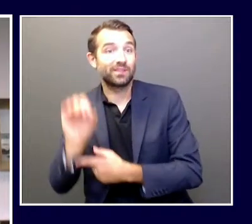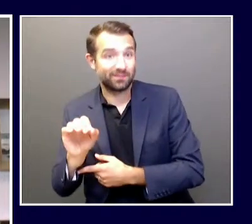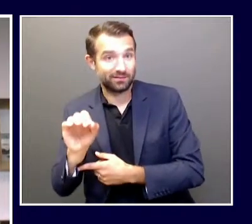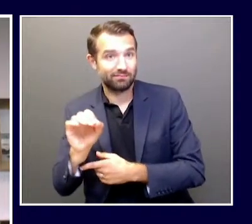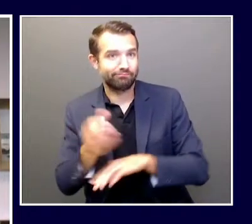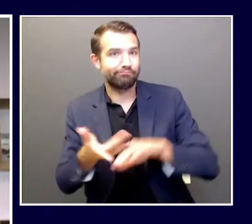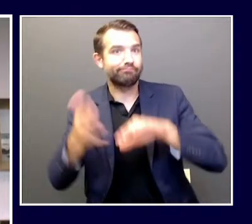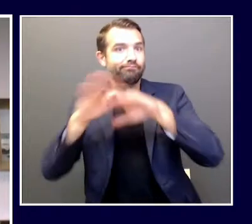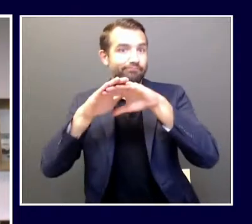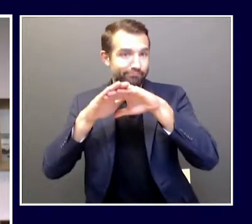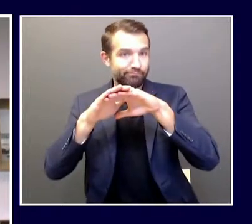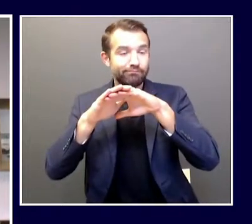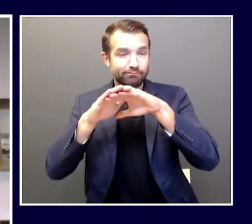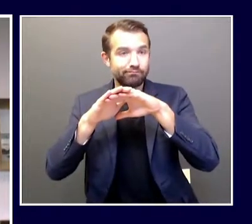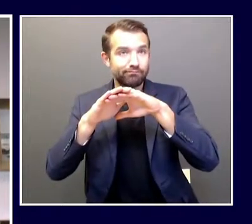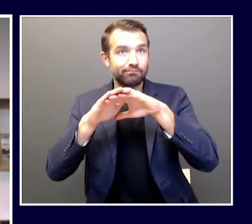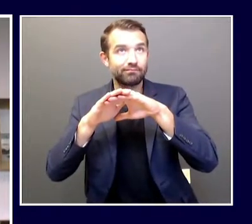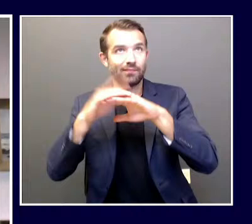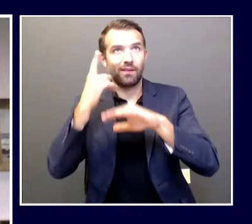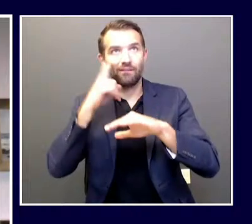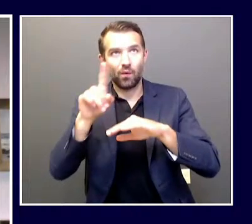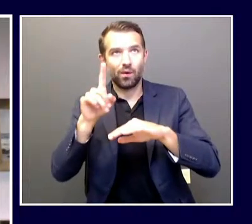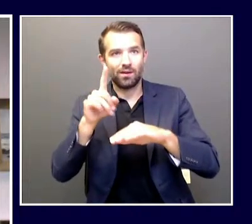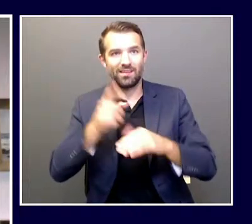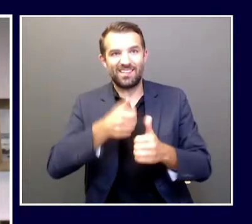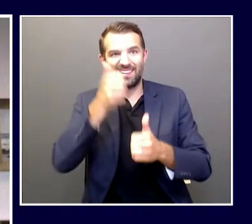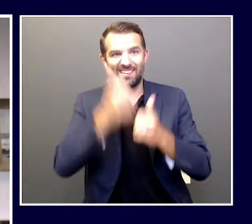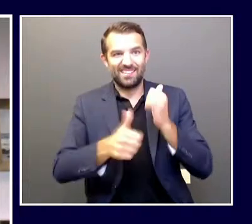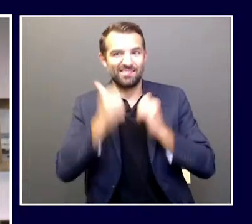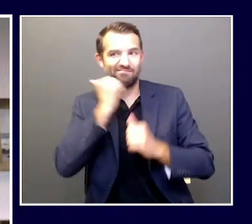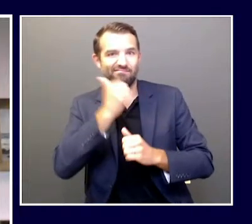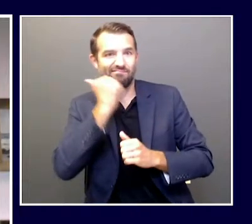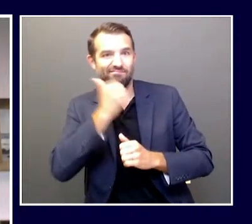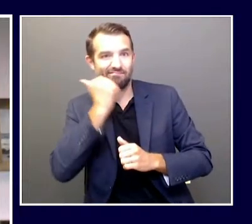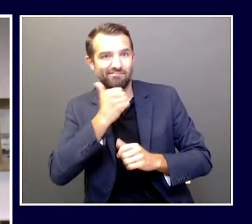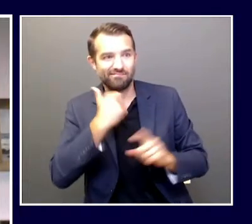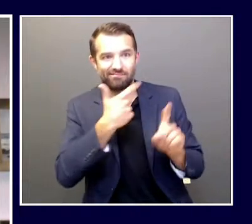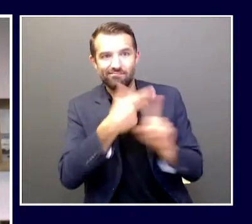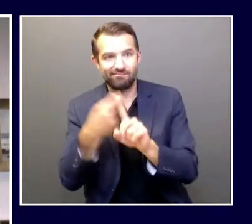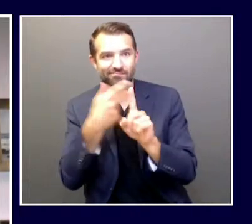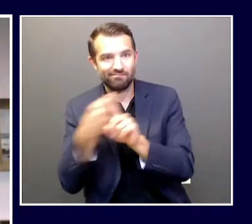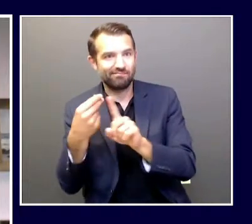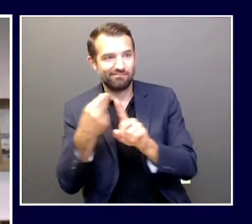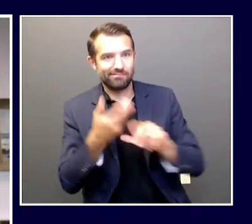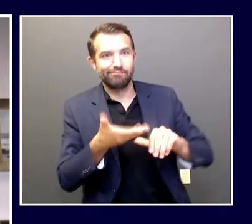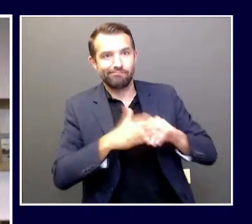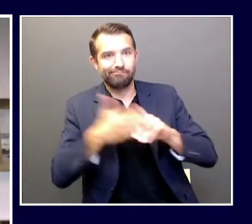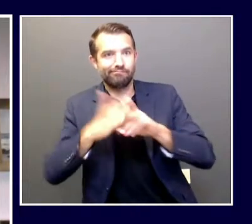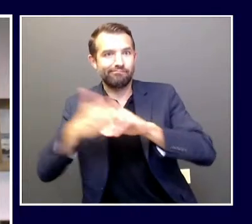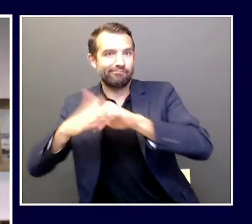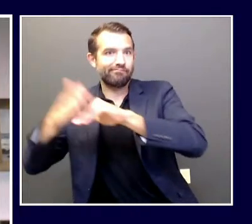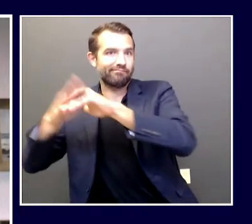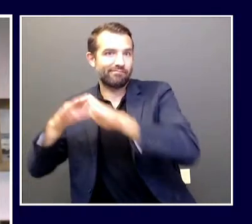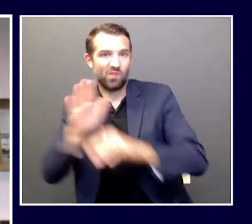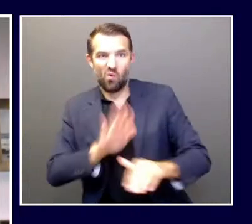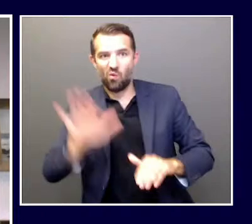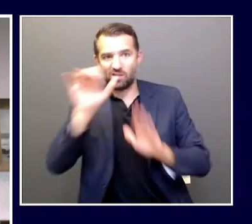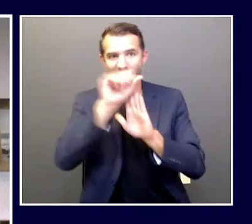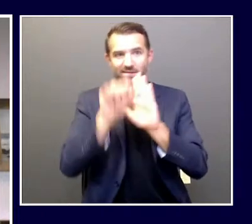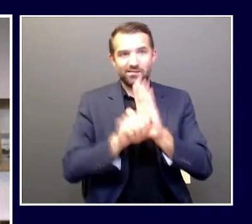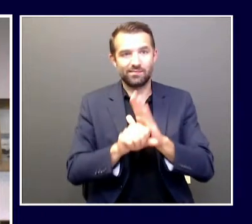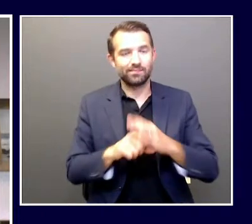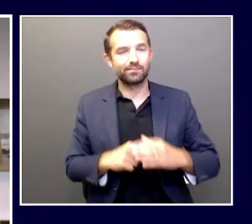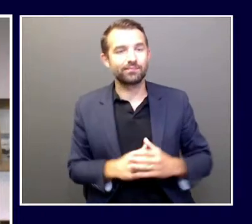increase in the daily number of vaccine doses that are administered across the state. That too remains a good